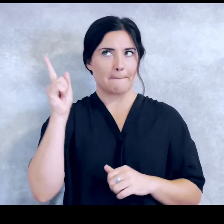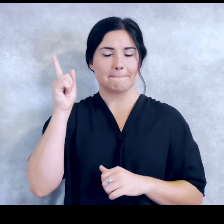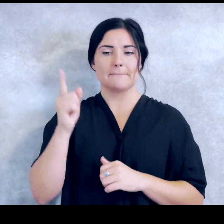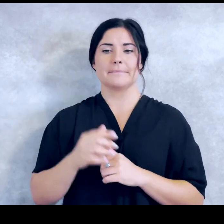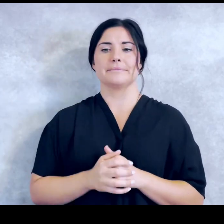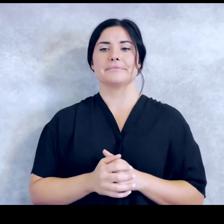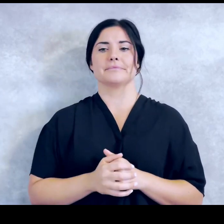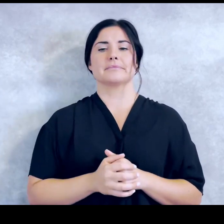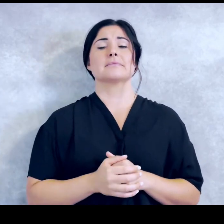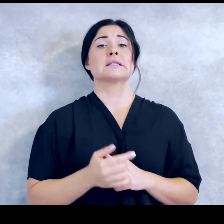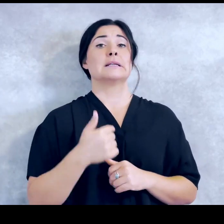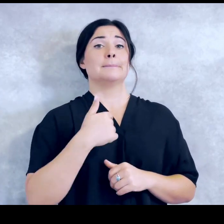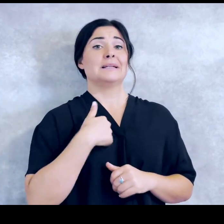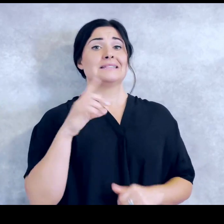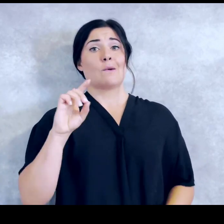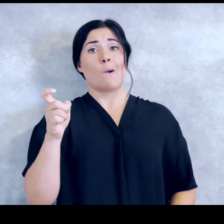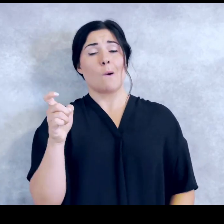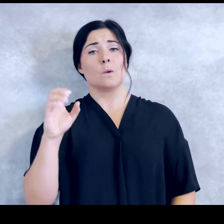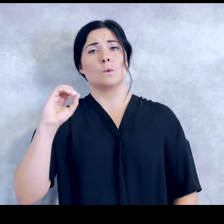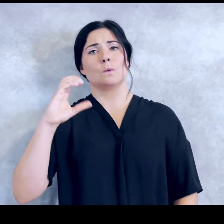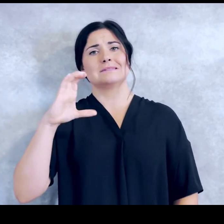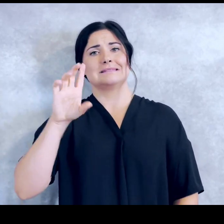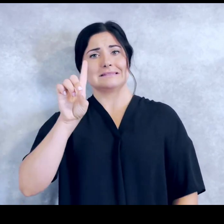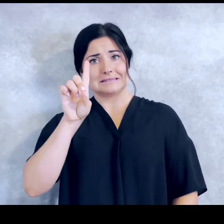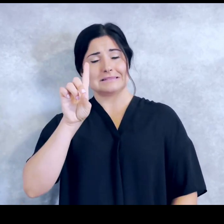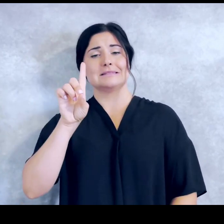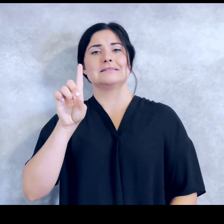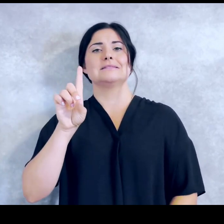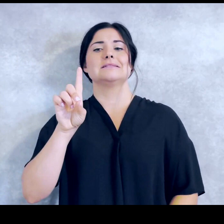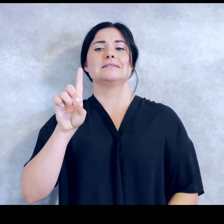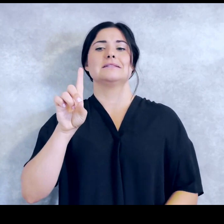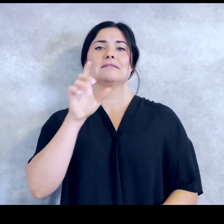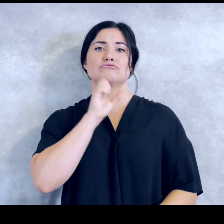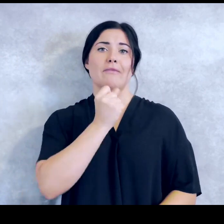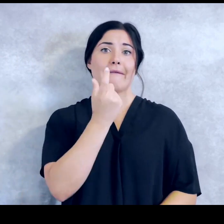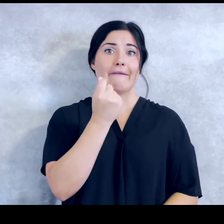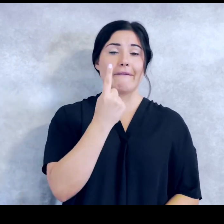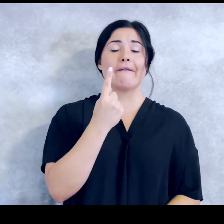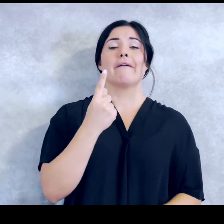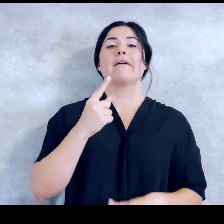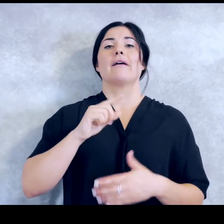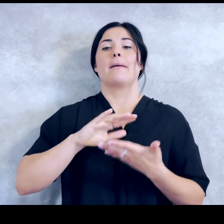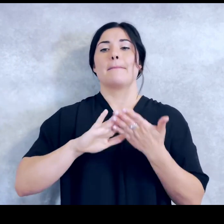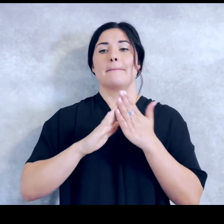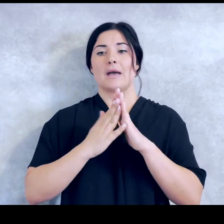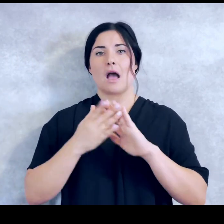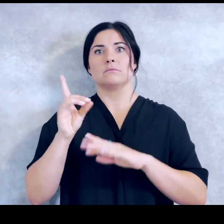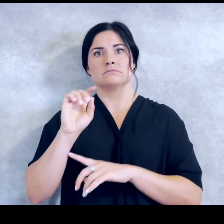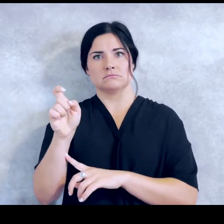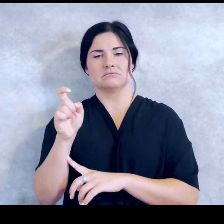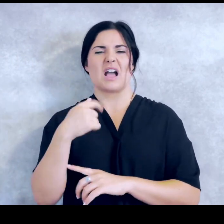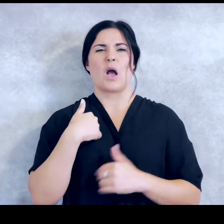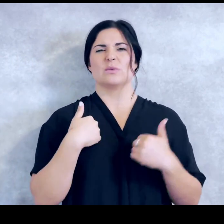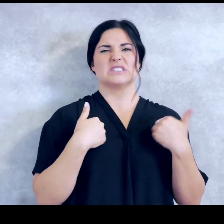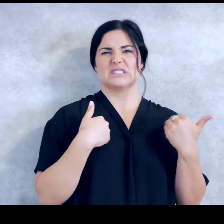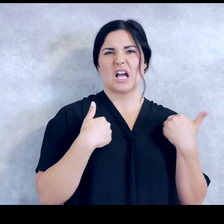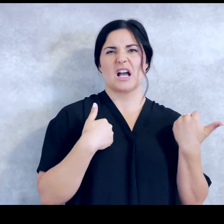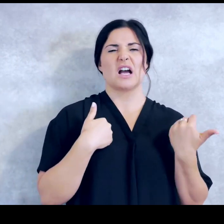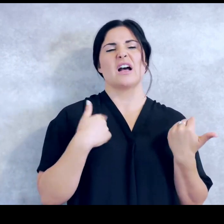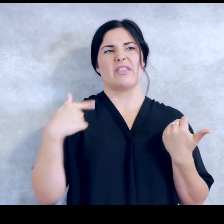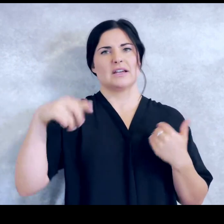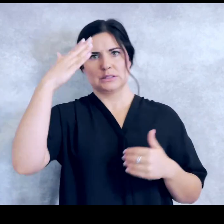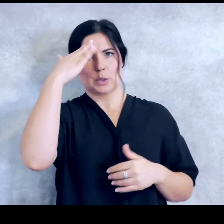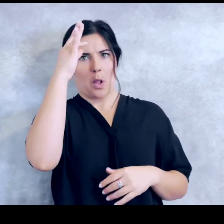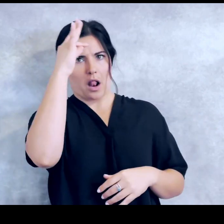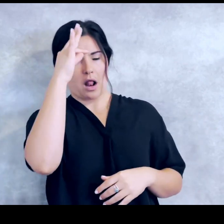was diagnosed with OCD when I was in my 11, and then I got re-diagnosed because I was too young to get diagnosed